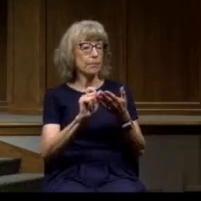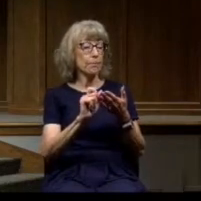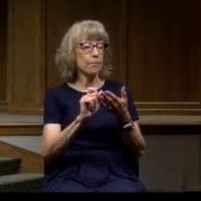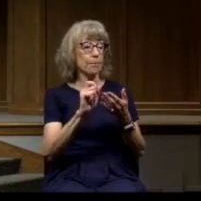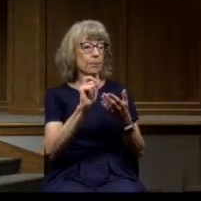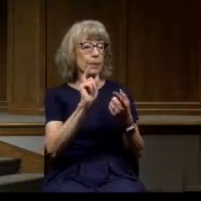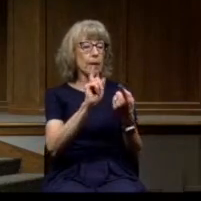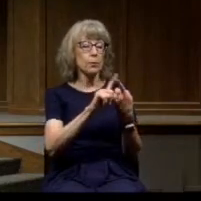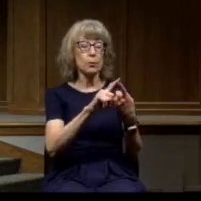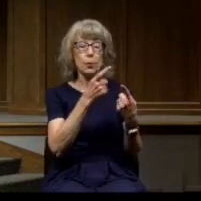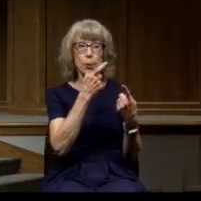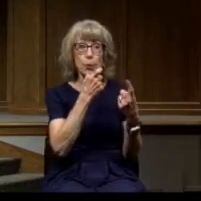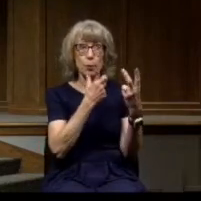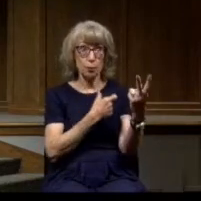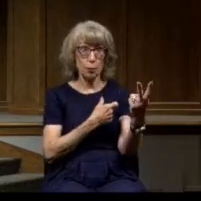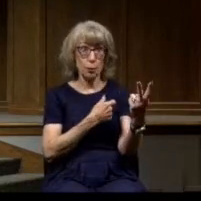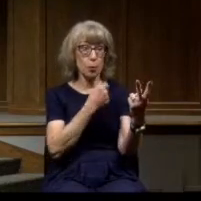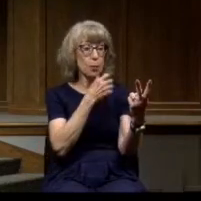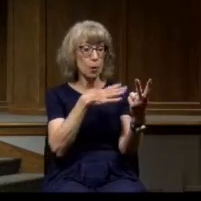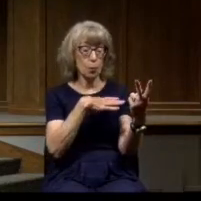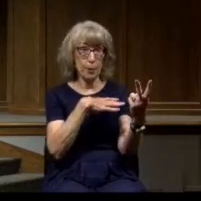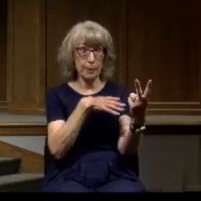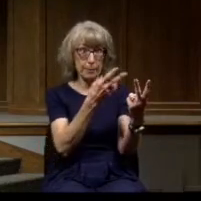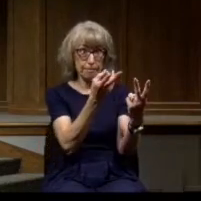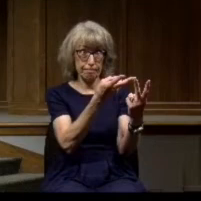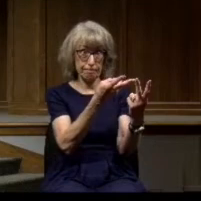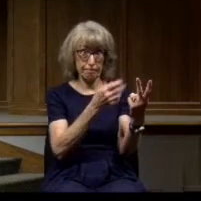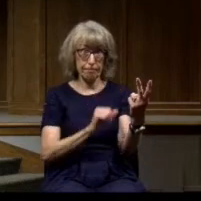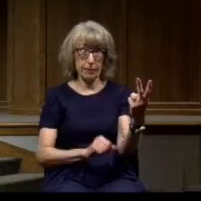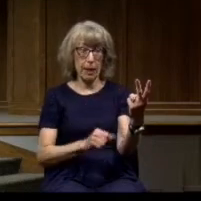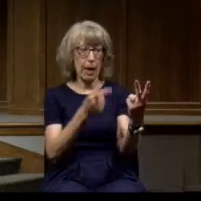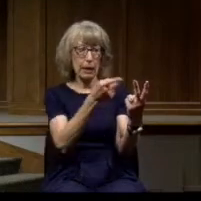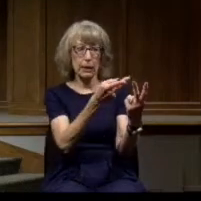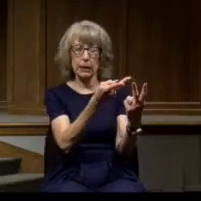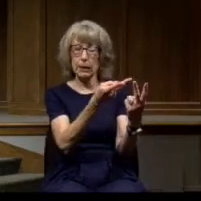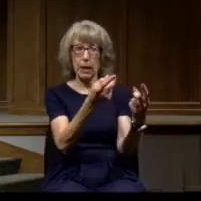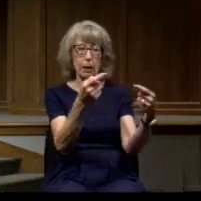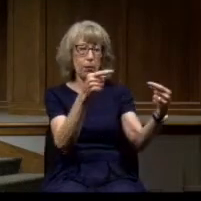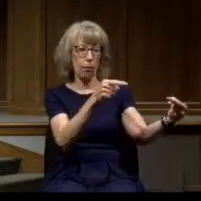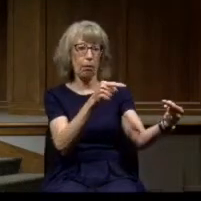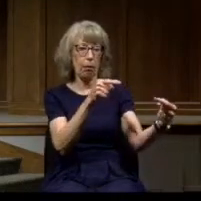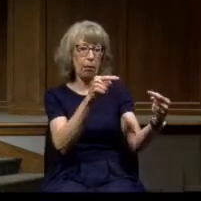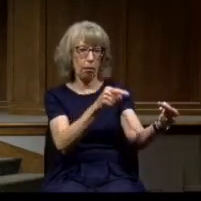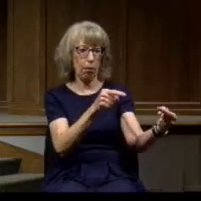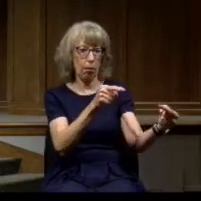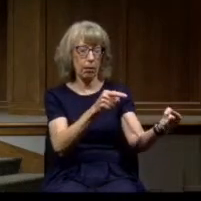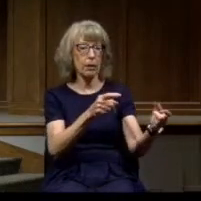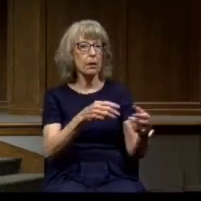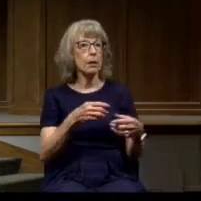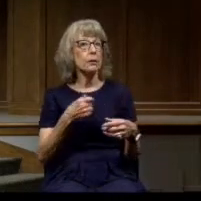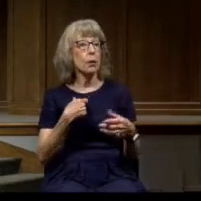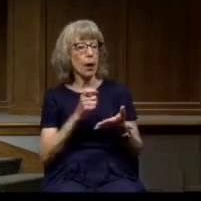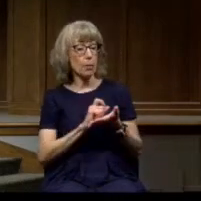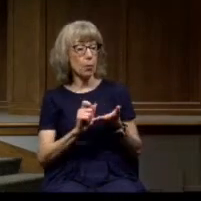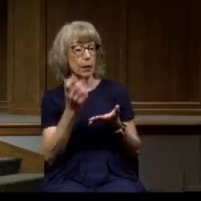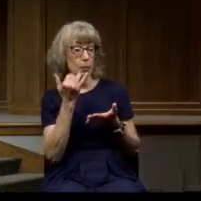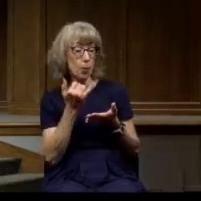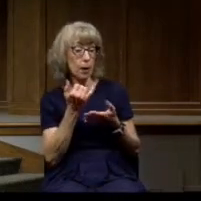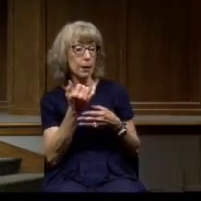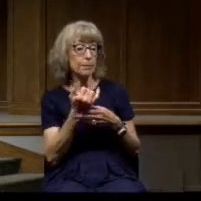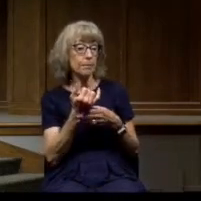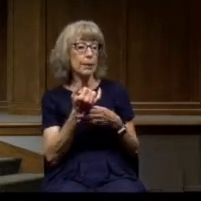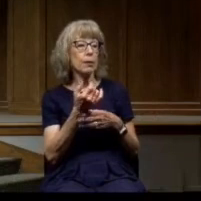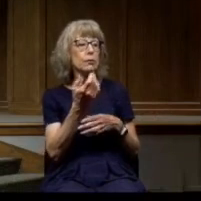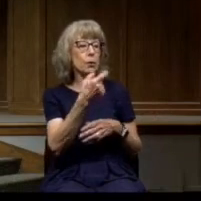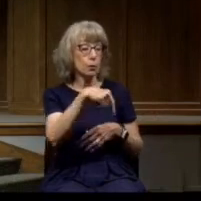page. Yes, I ask you, my true companion, help these women since they have contended at my side in the cause of the